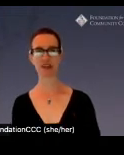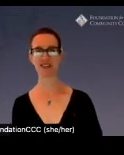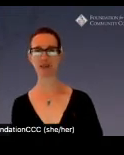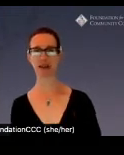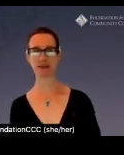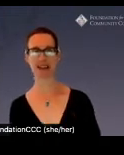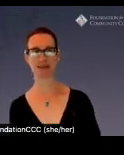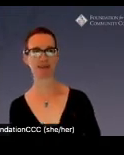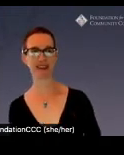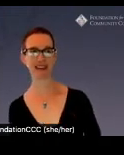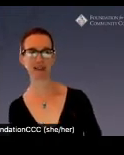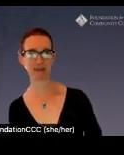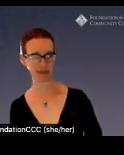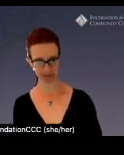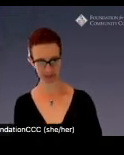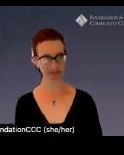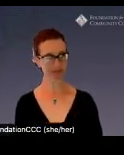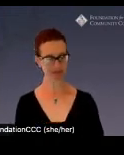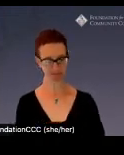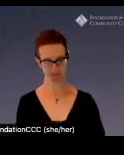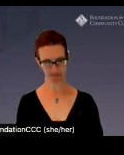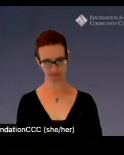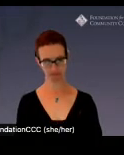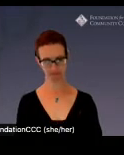answering some of those questions that have been coming in. Thank you.